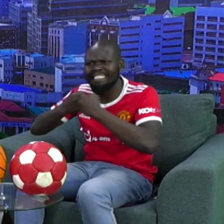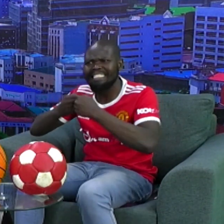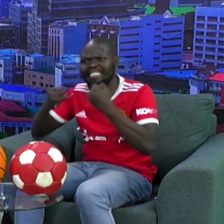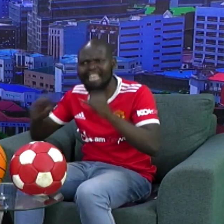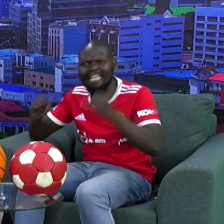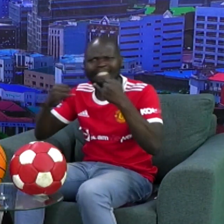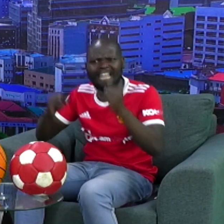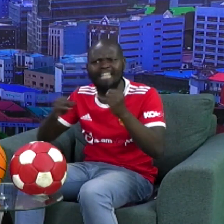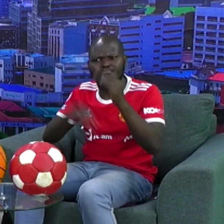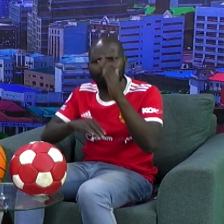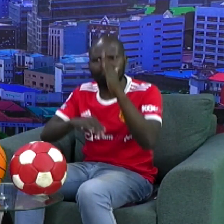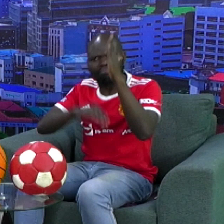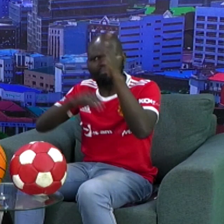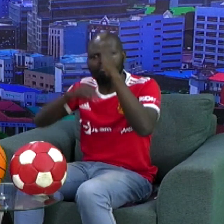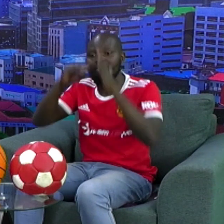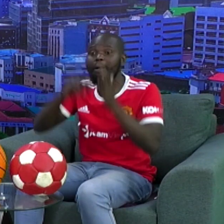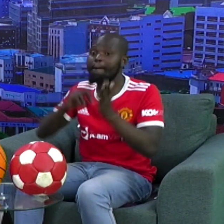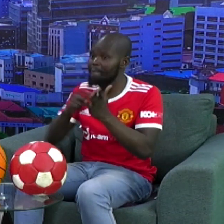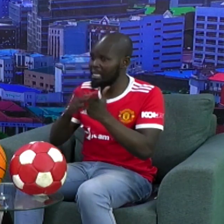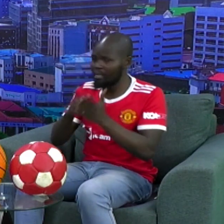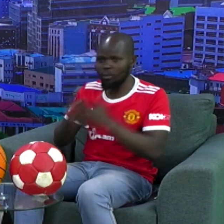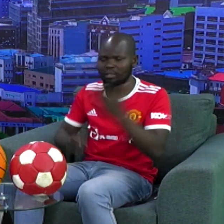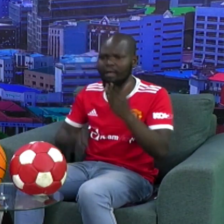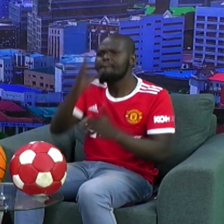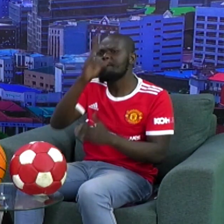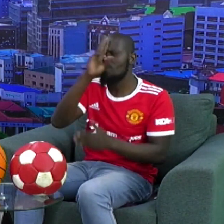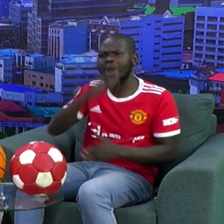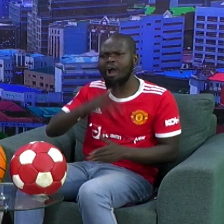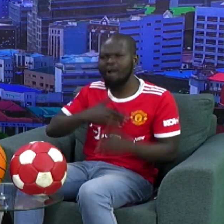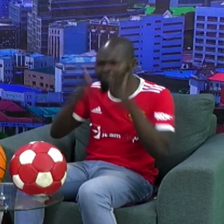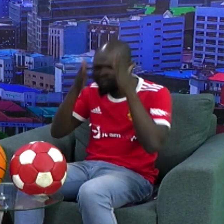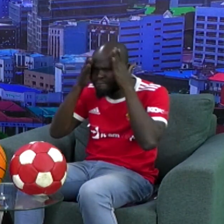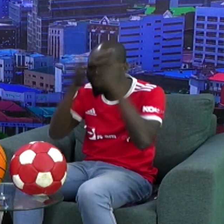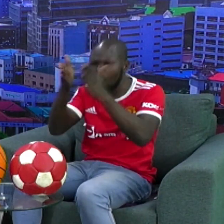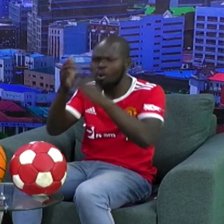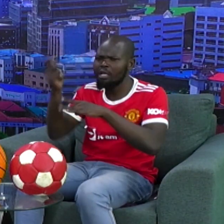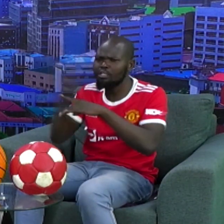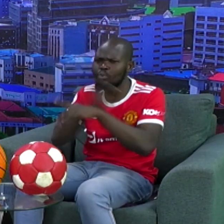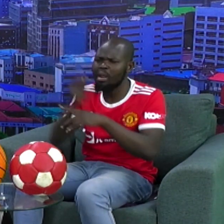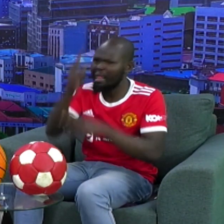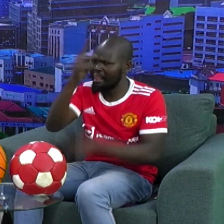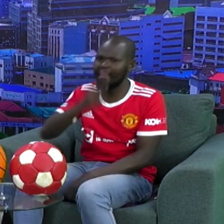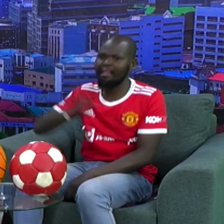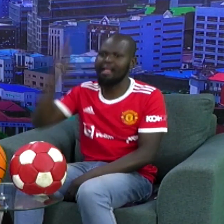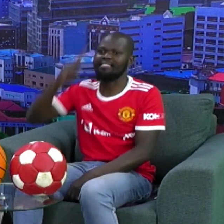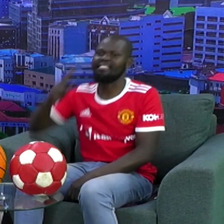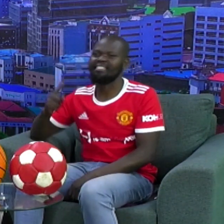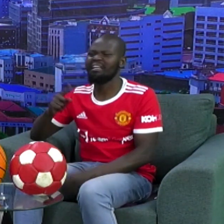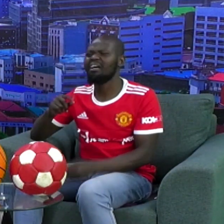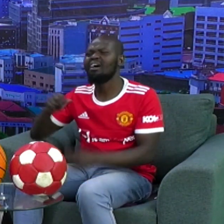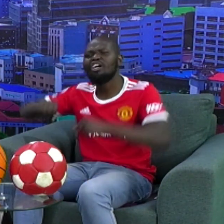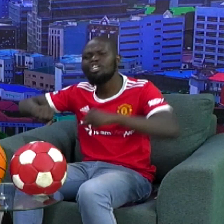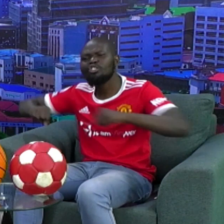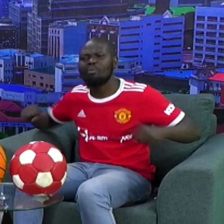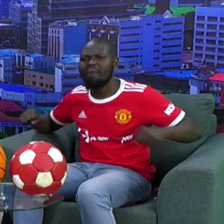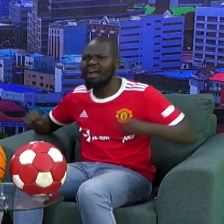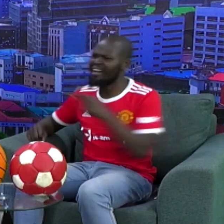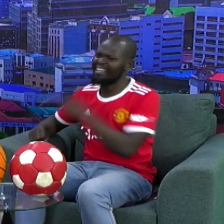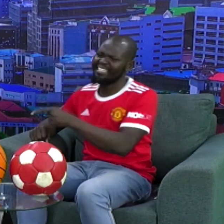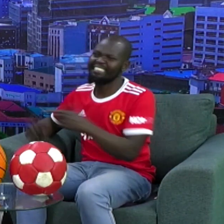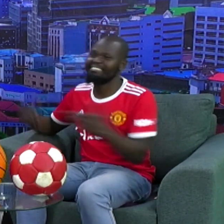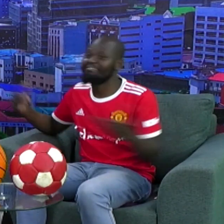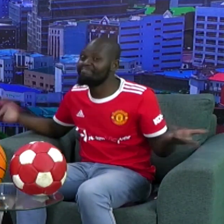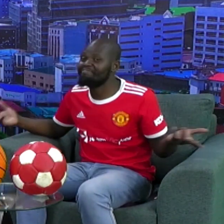Before, they tried to improve, but Police have really focused on their training. They're really getting it